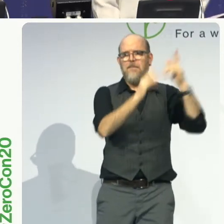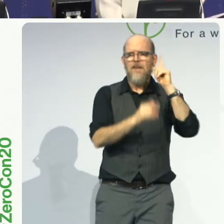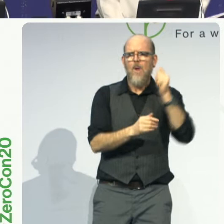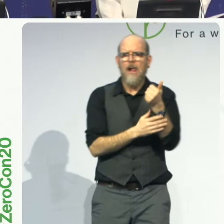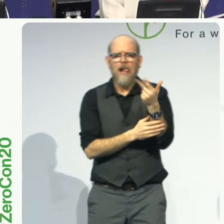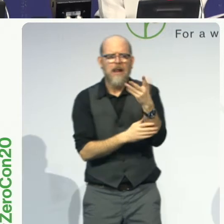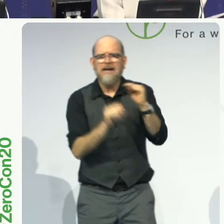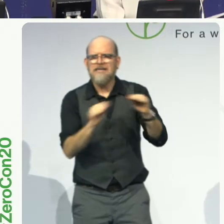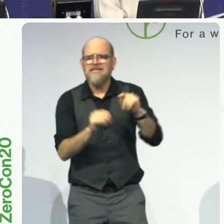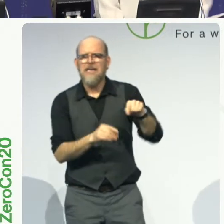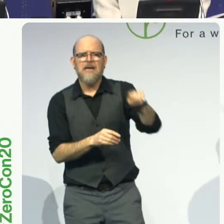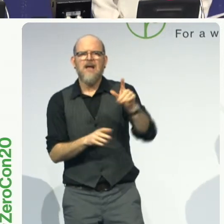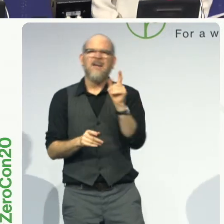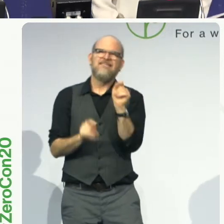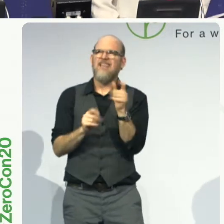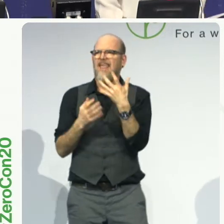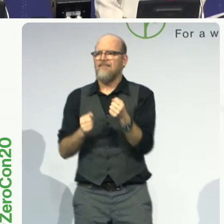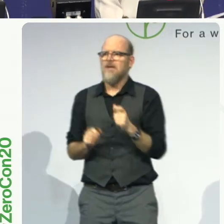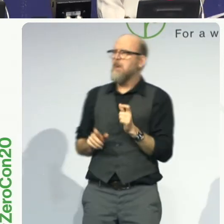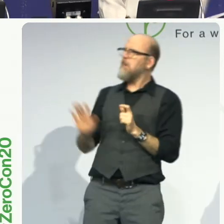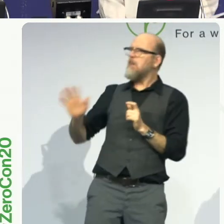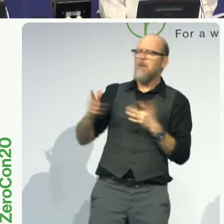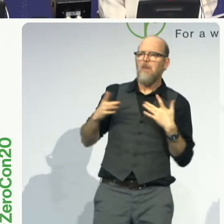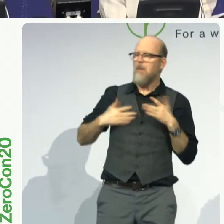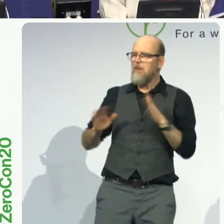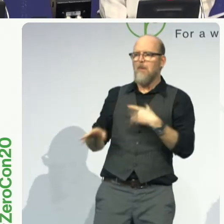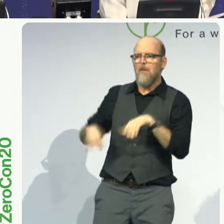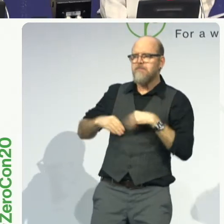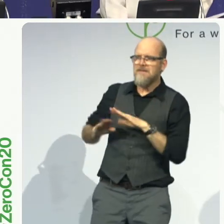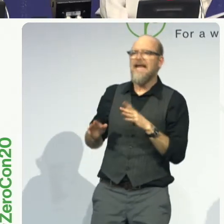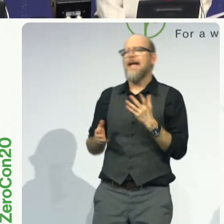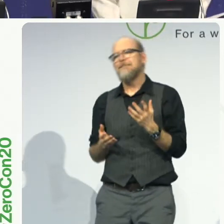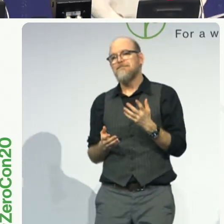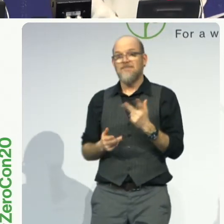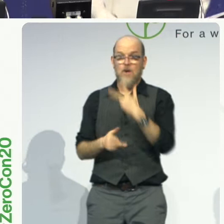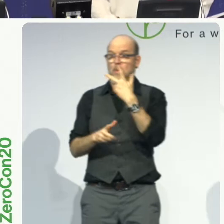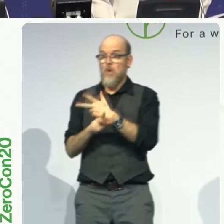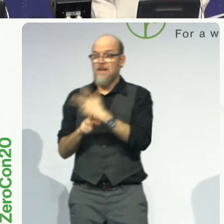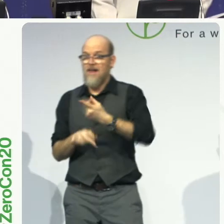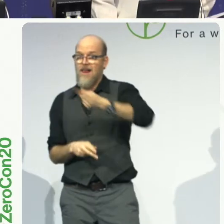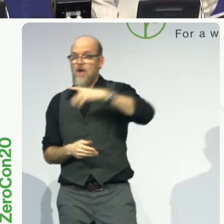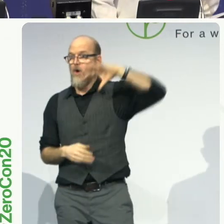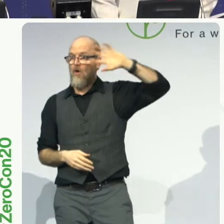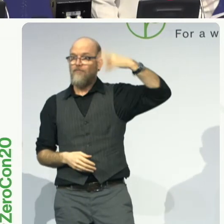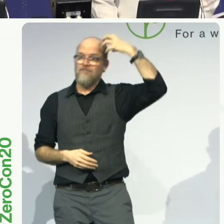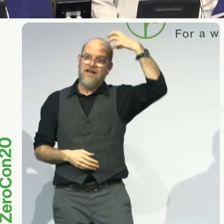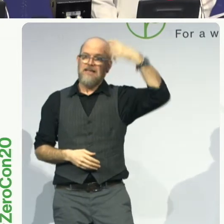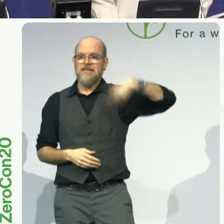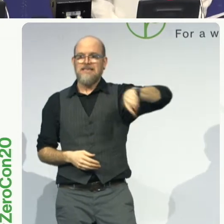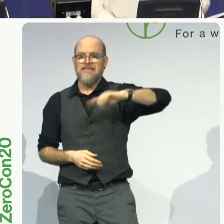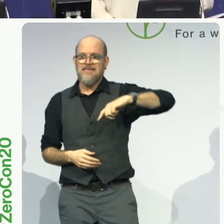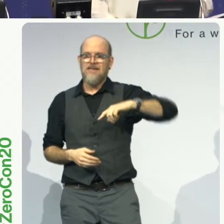And the state of Guatemala has yet to fulfill its responsibility to children with disabilities. There are laws in place, but